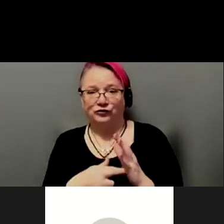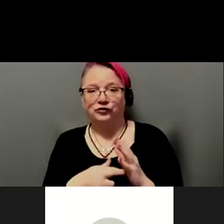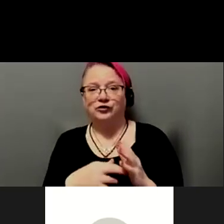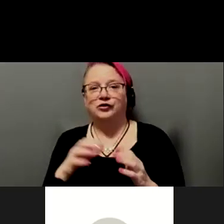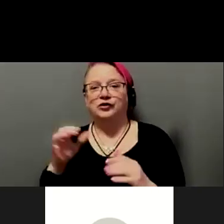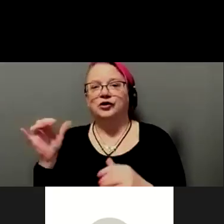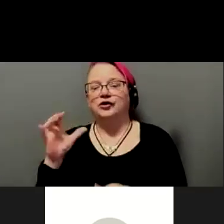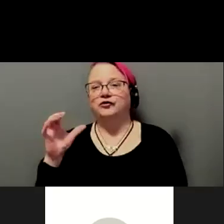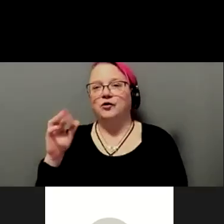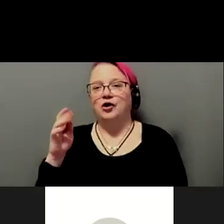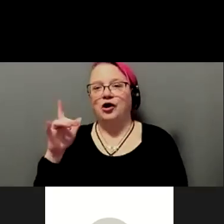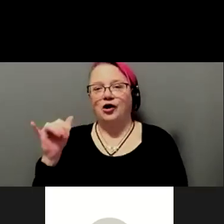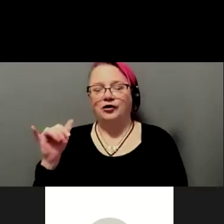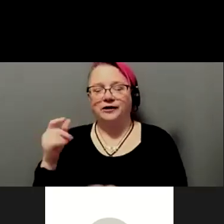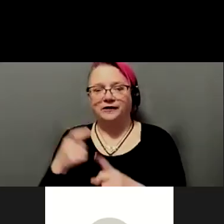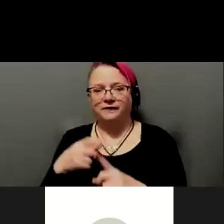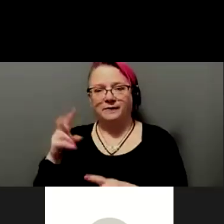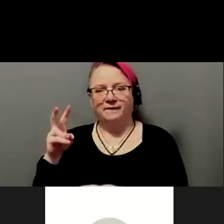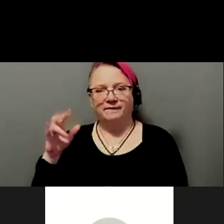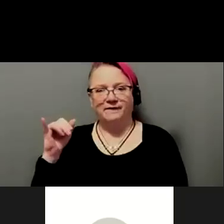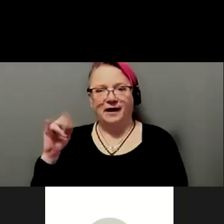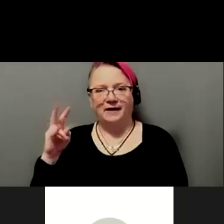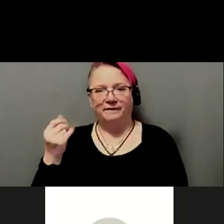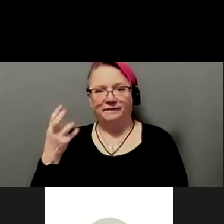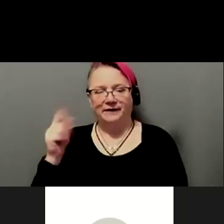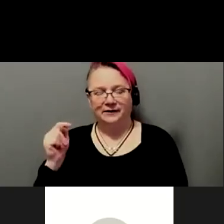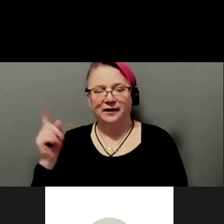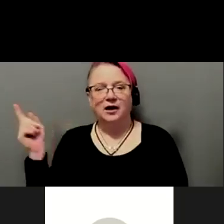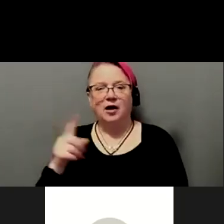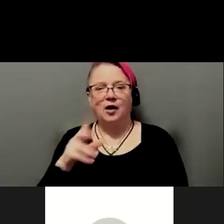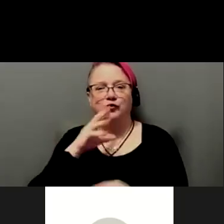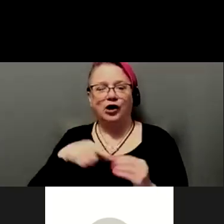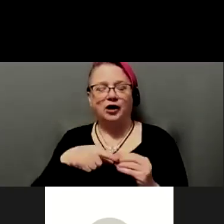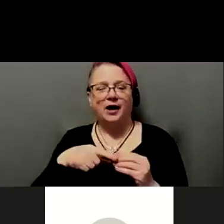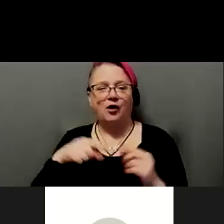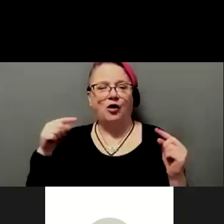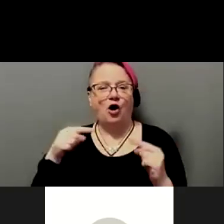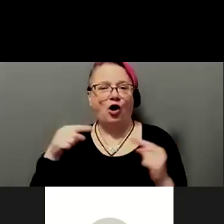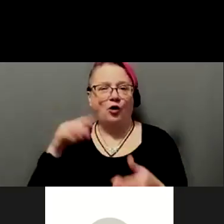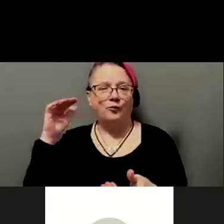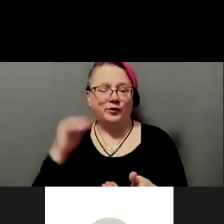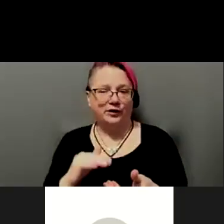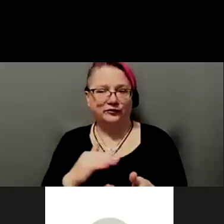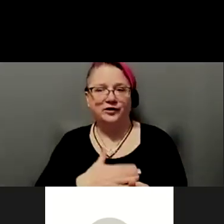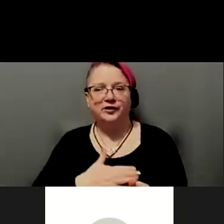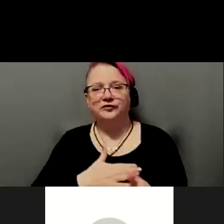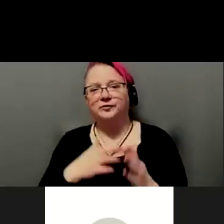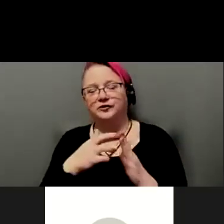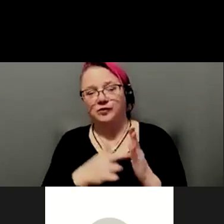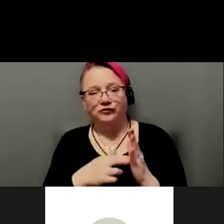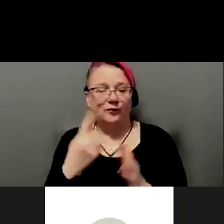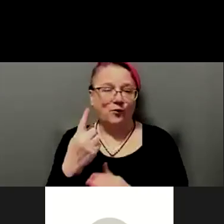Carly from Vivint come and talk about harm reduction. So please feel free to register for one or